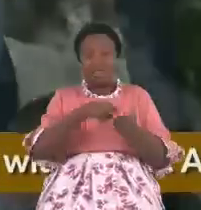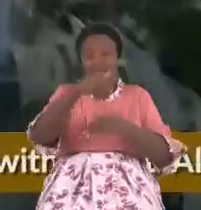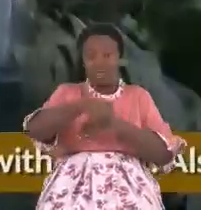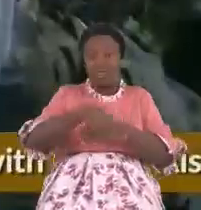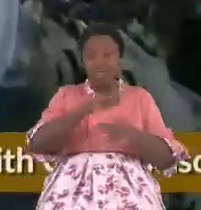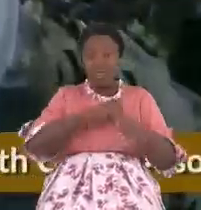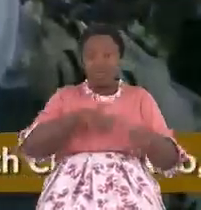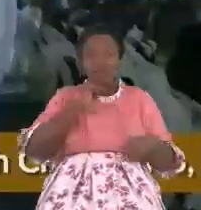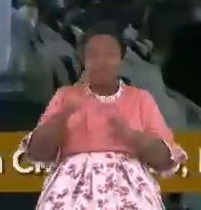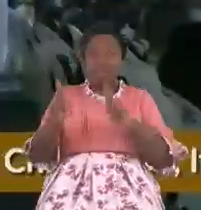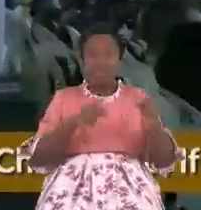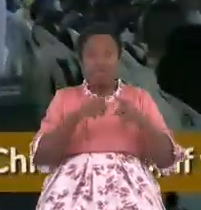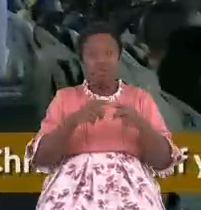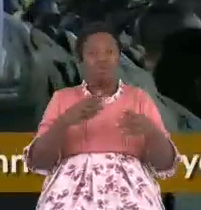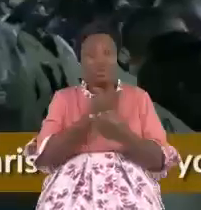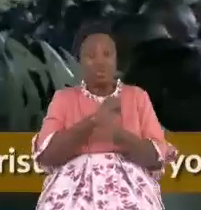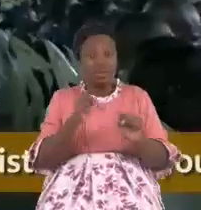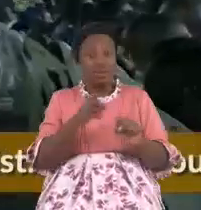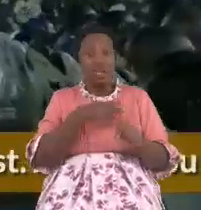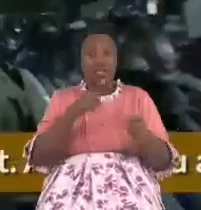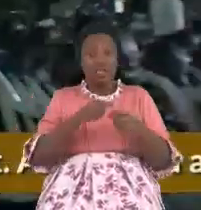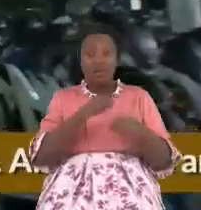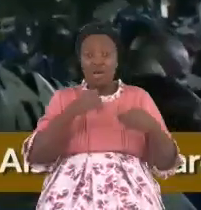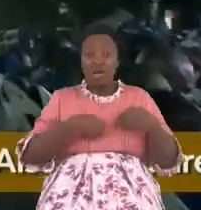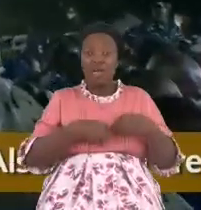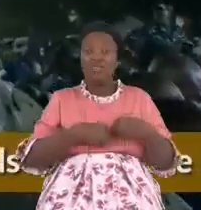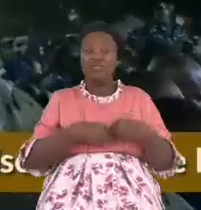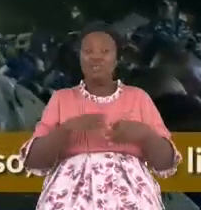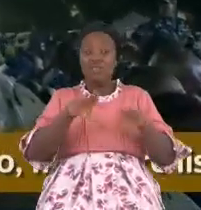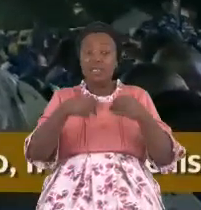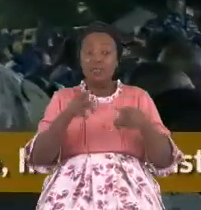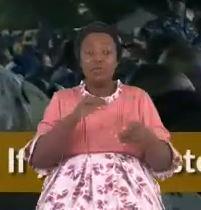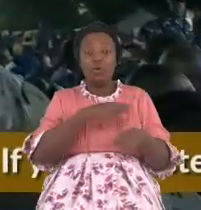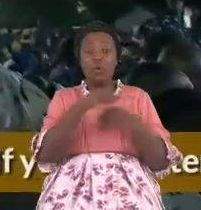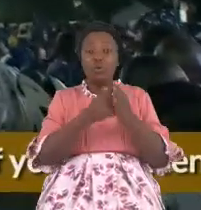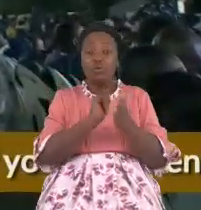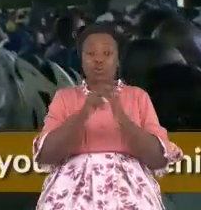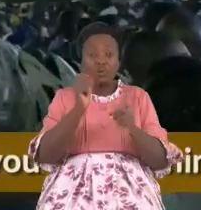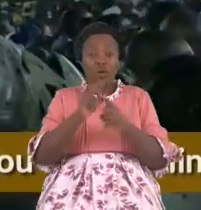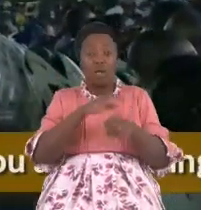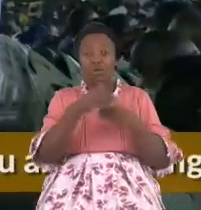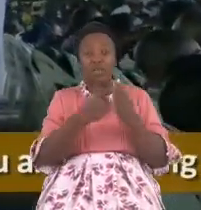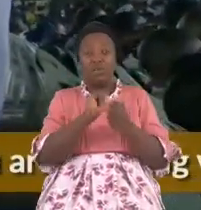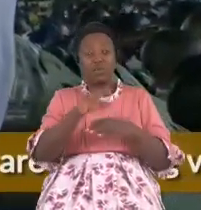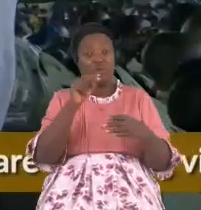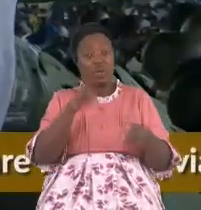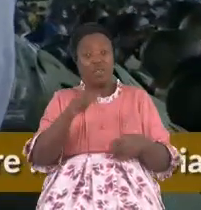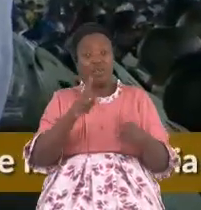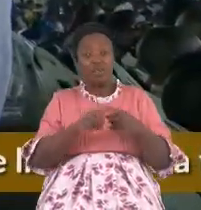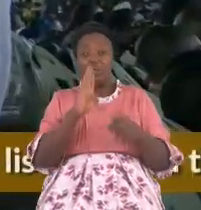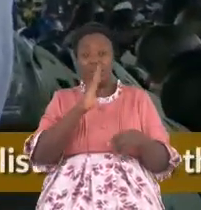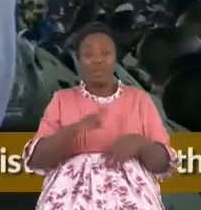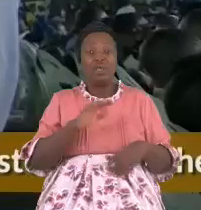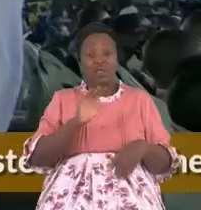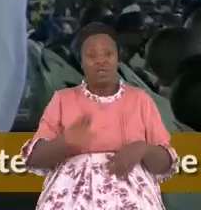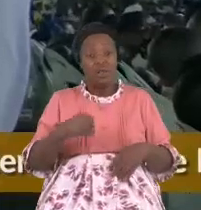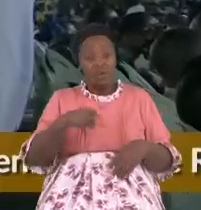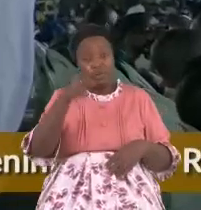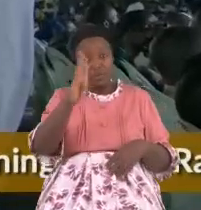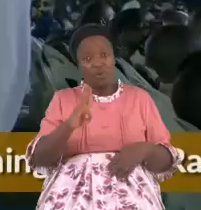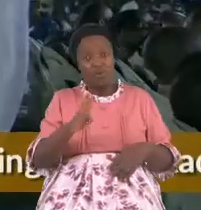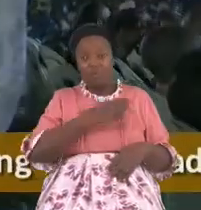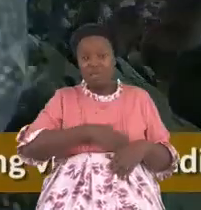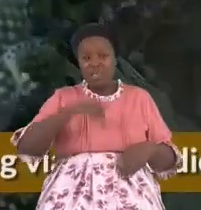some common miracles here so pray and prepare yourself counselors help those